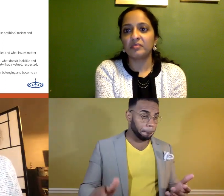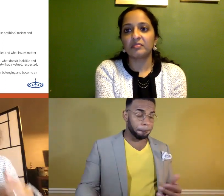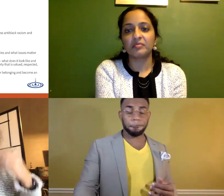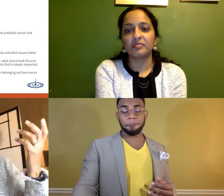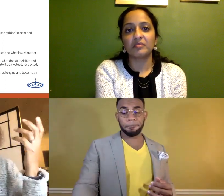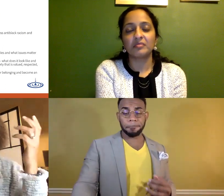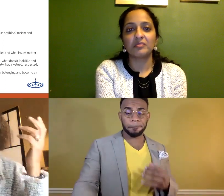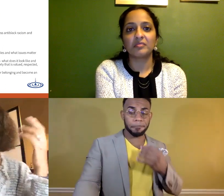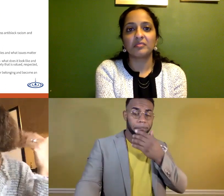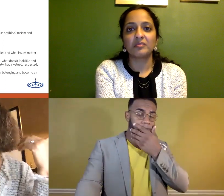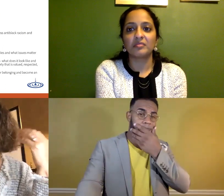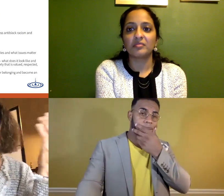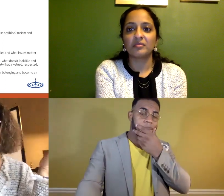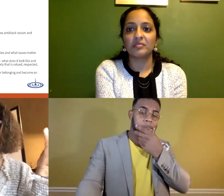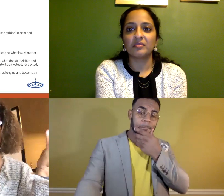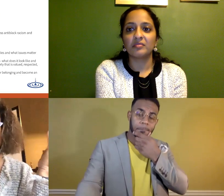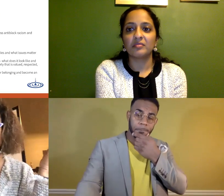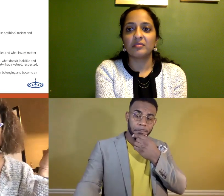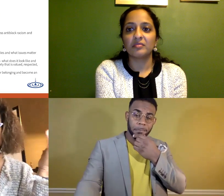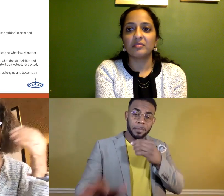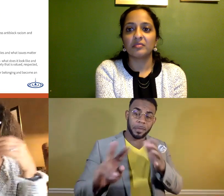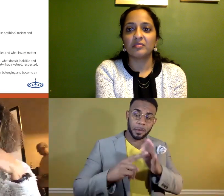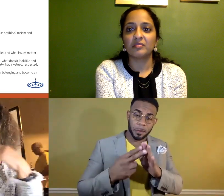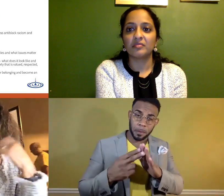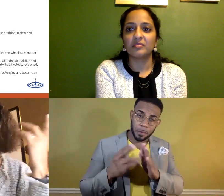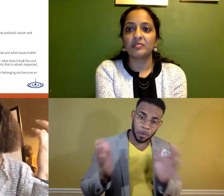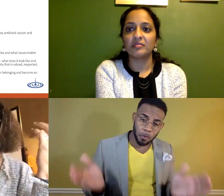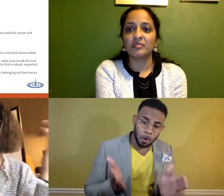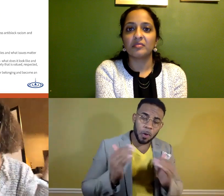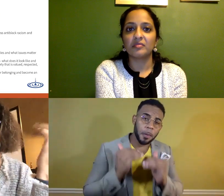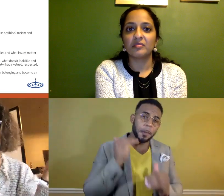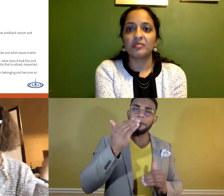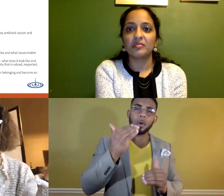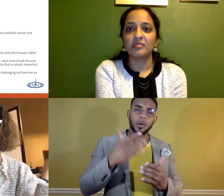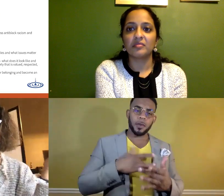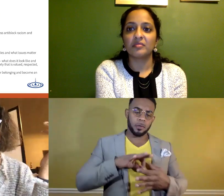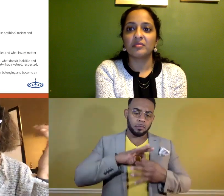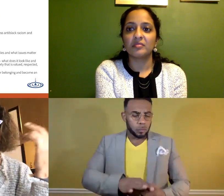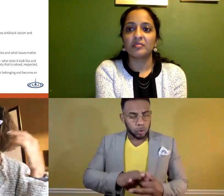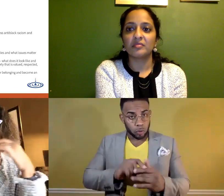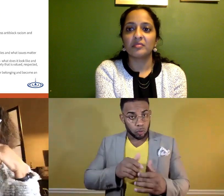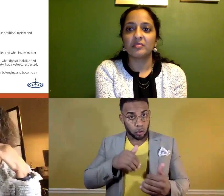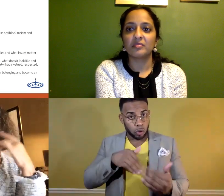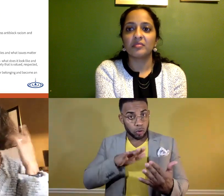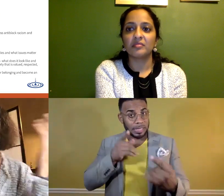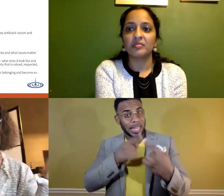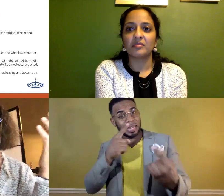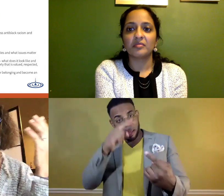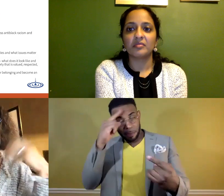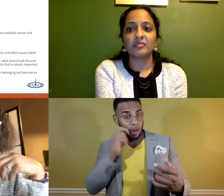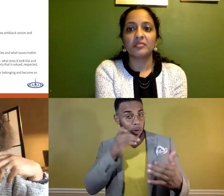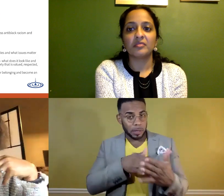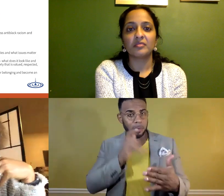the purpose is to foster greater belonging, right? In order to address anti-Black racism, is to